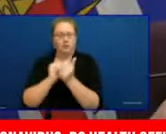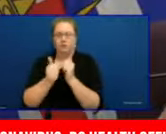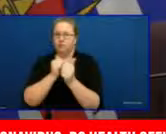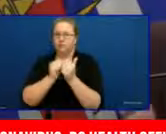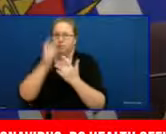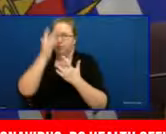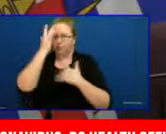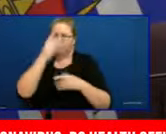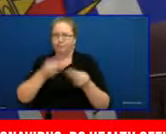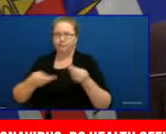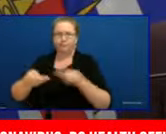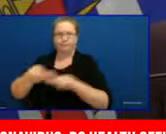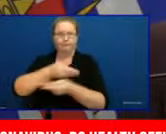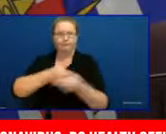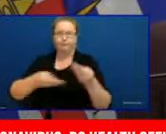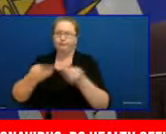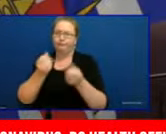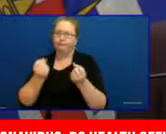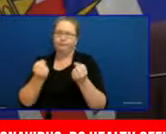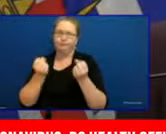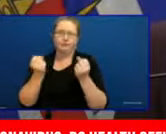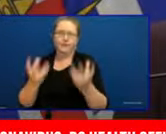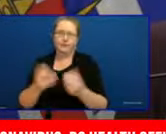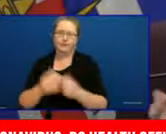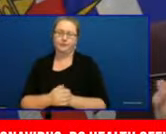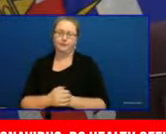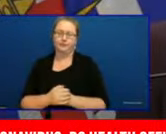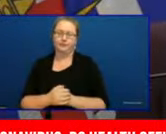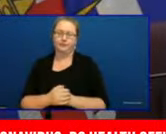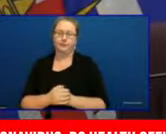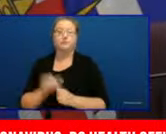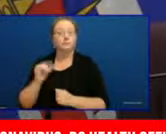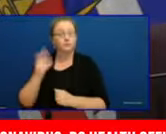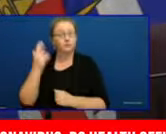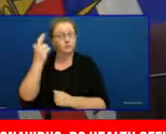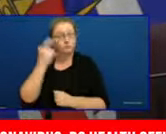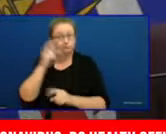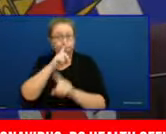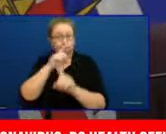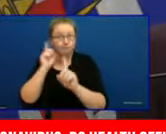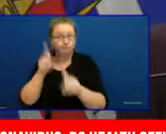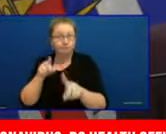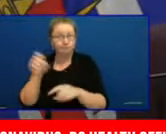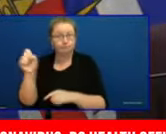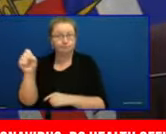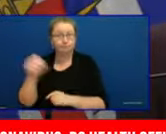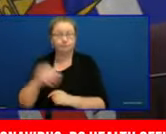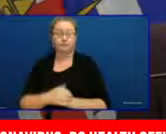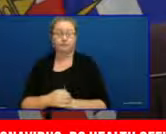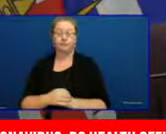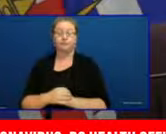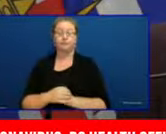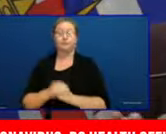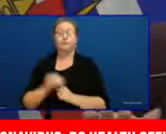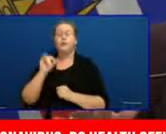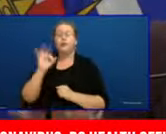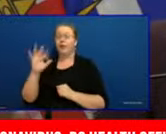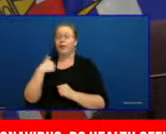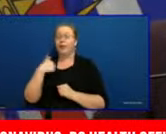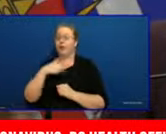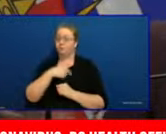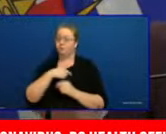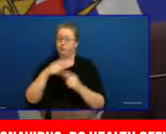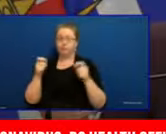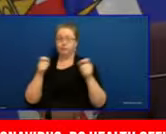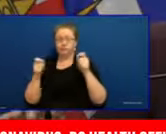much transmission, and that's the reason for the orders right now. Those are ones where, if